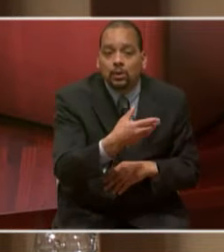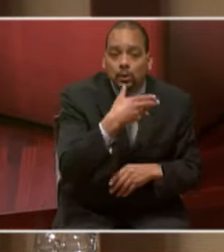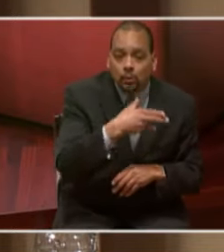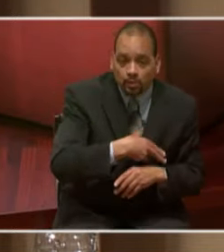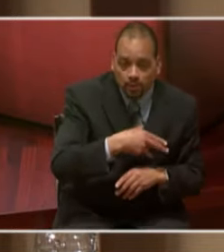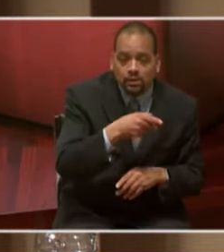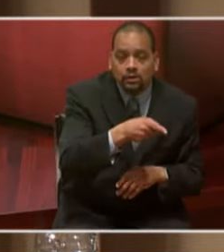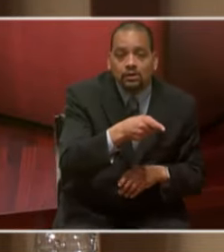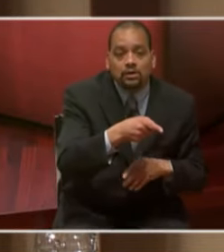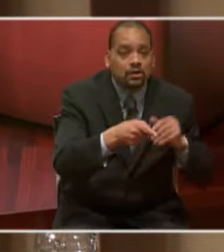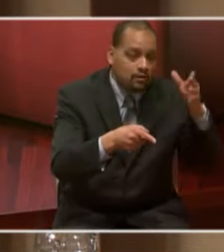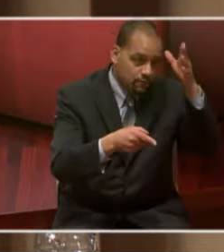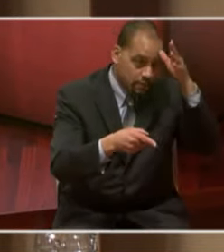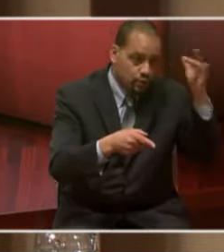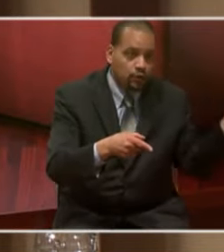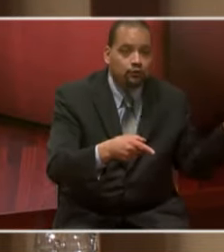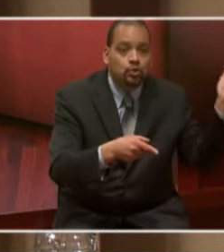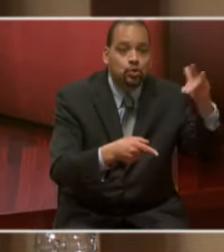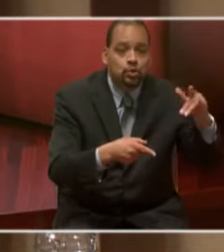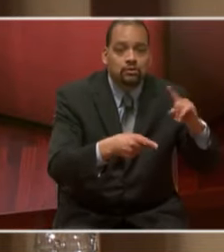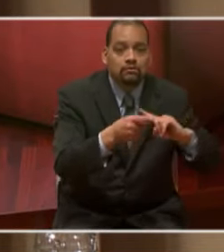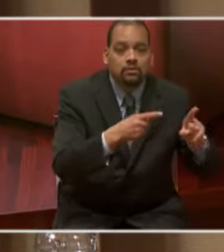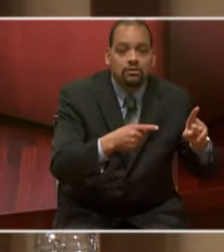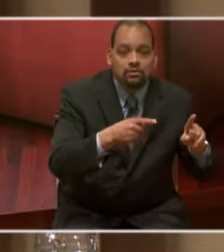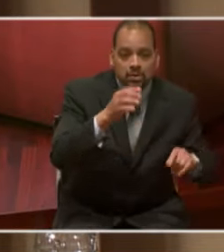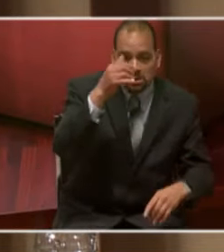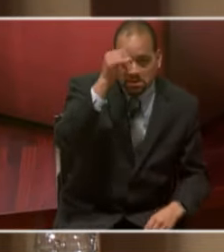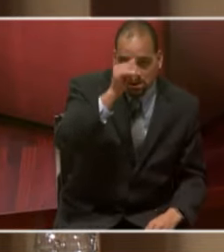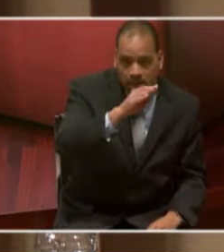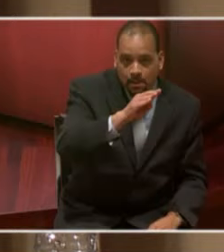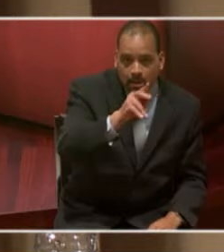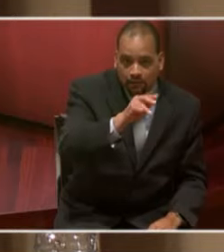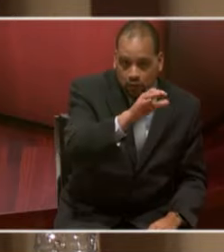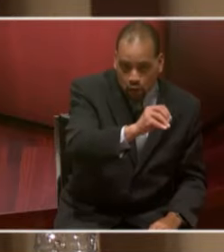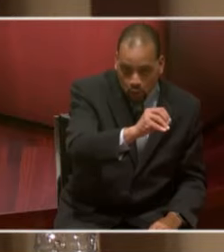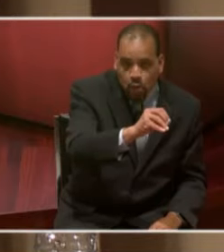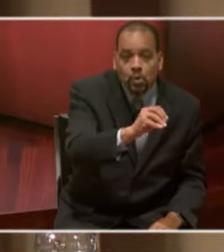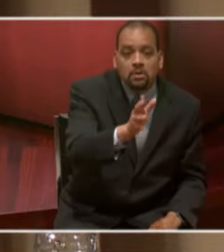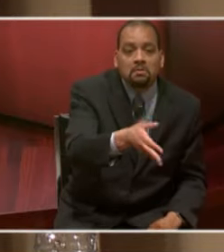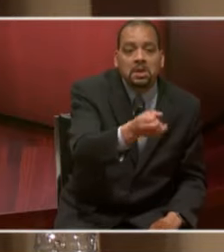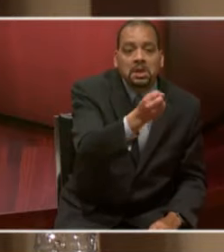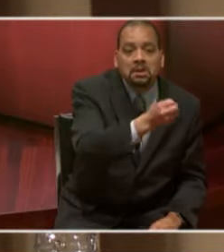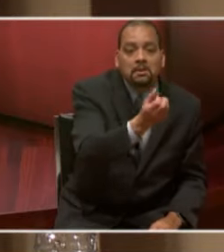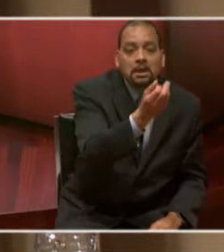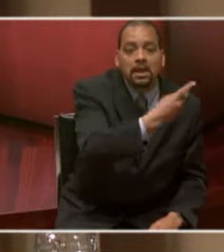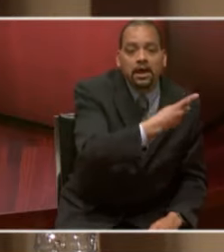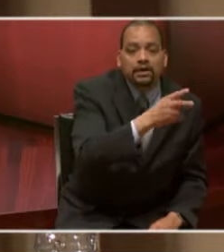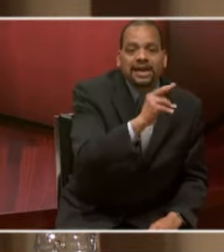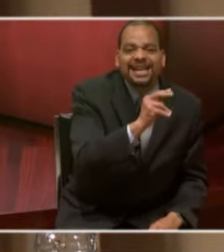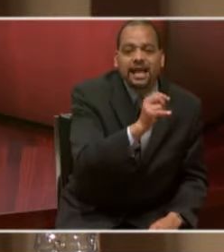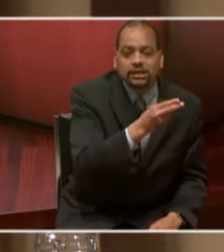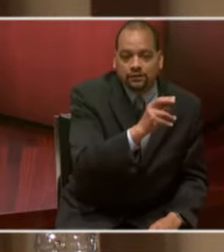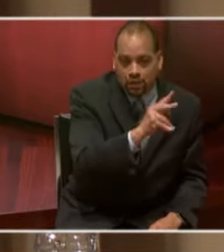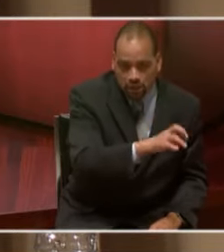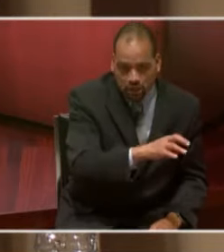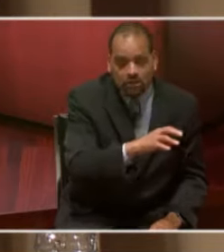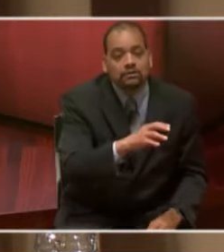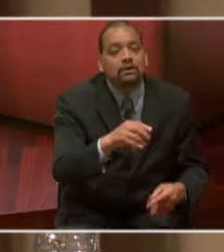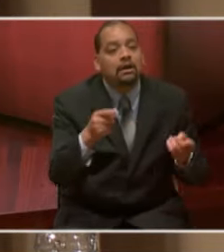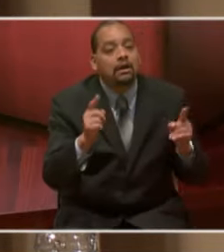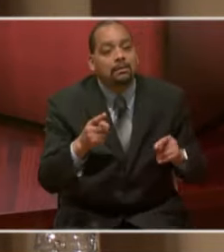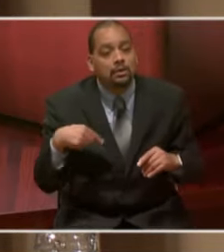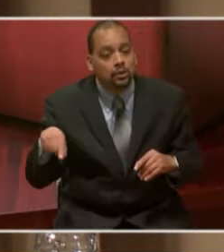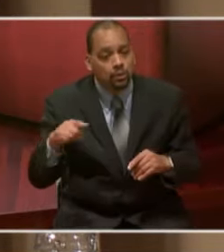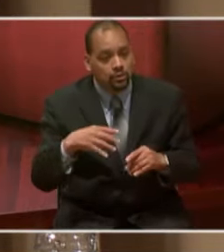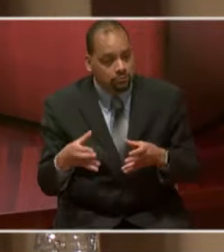members of the media surrounded us. An angry mob just came out of nowhere. Started beating